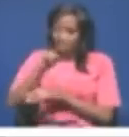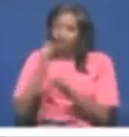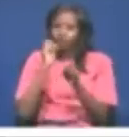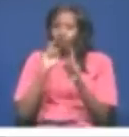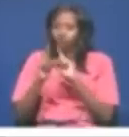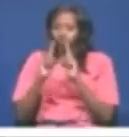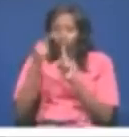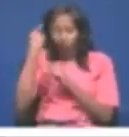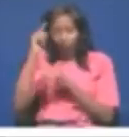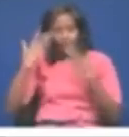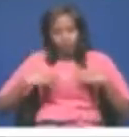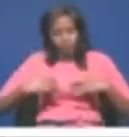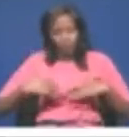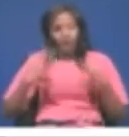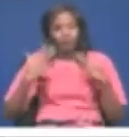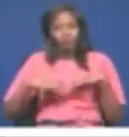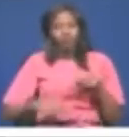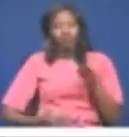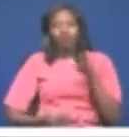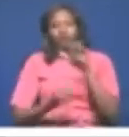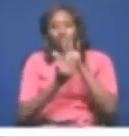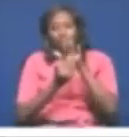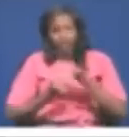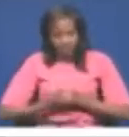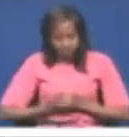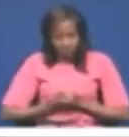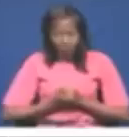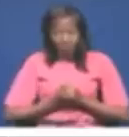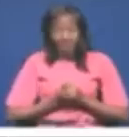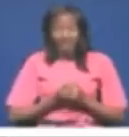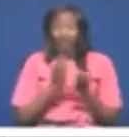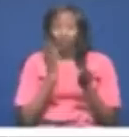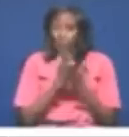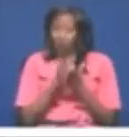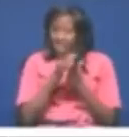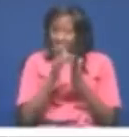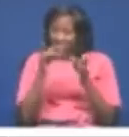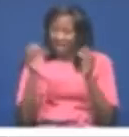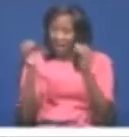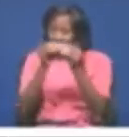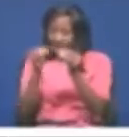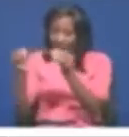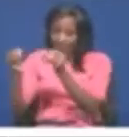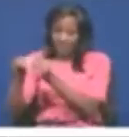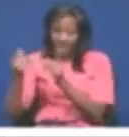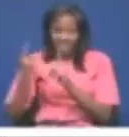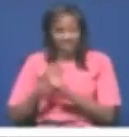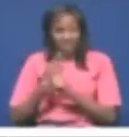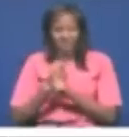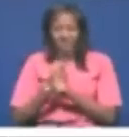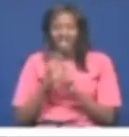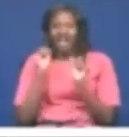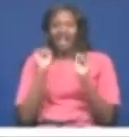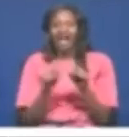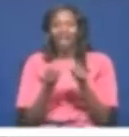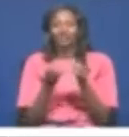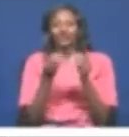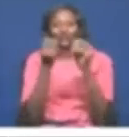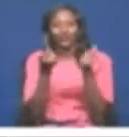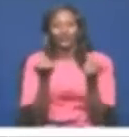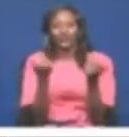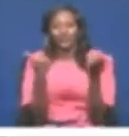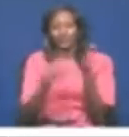supreme. So those forums, and I have no doubt in my mind, will unlock most of the issues that you have.